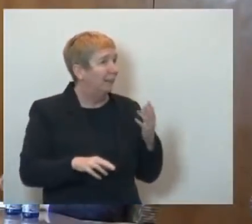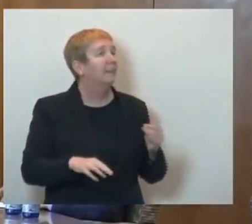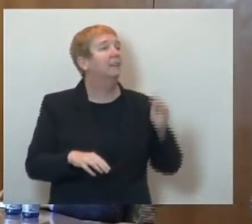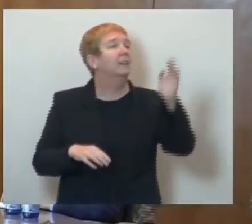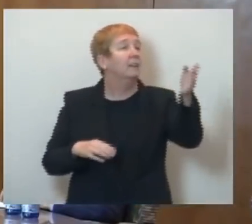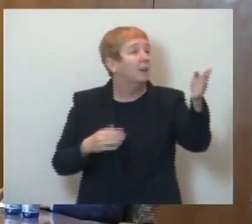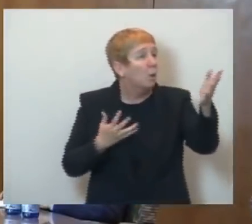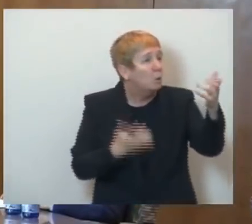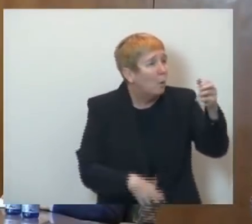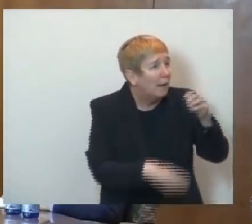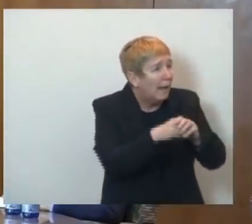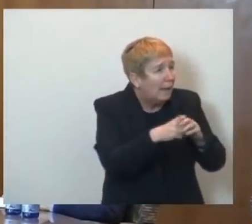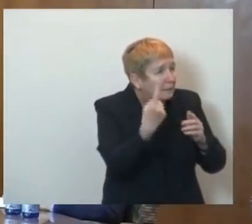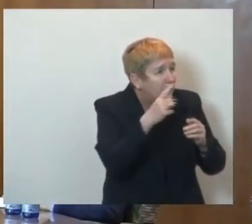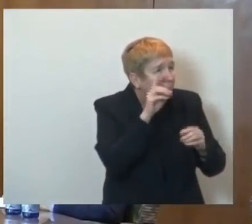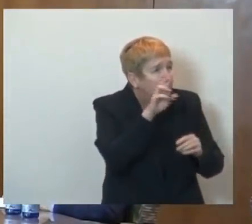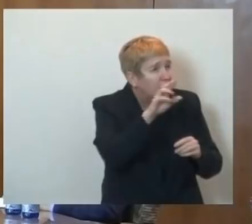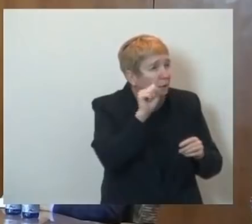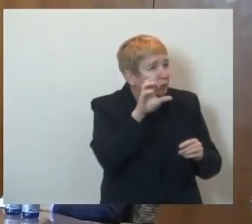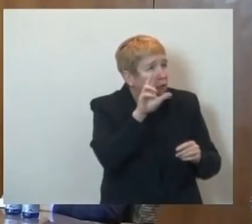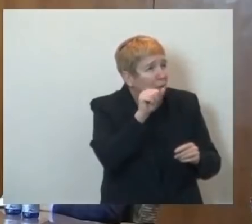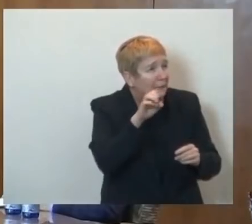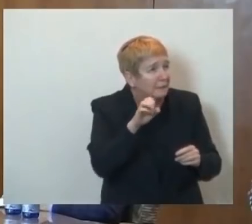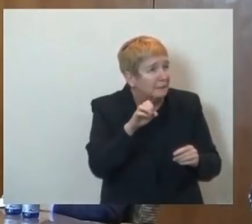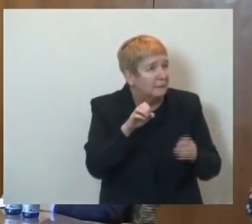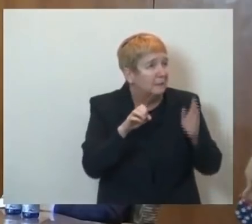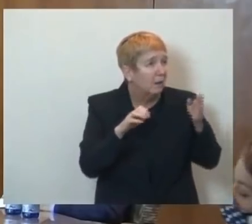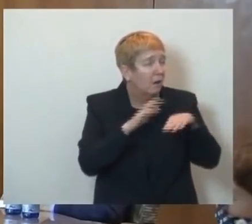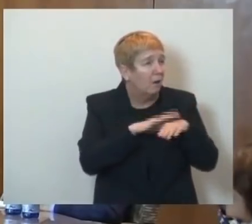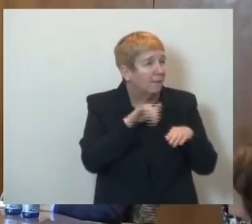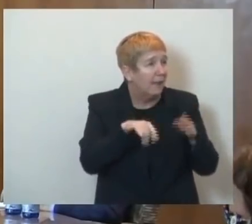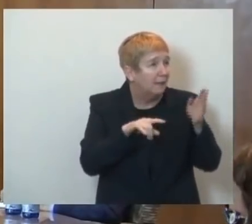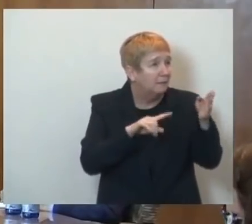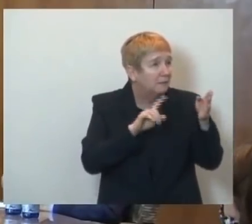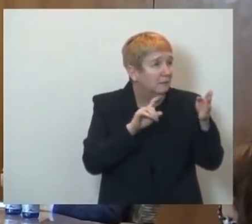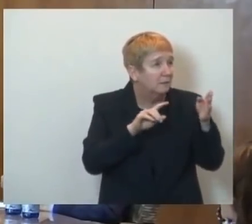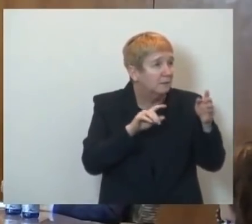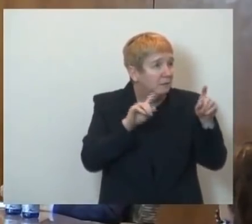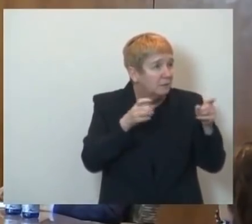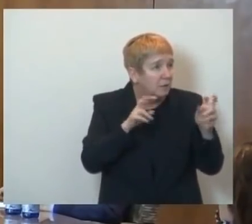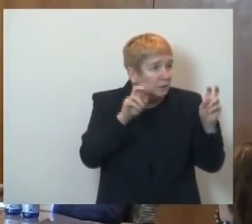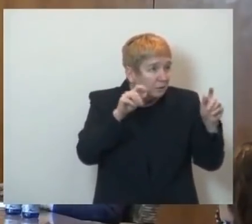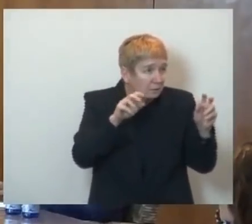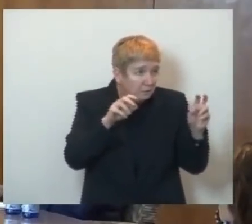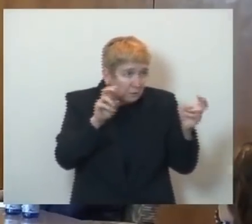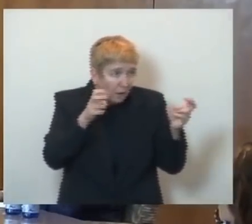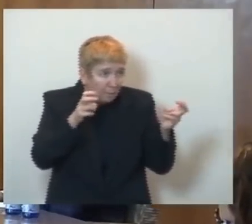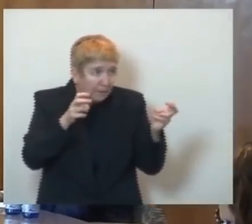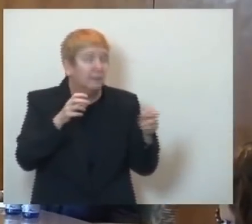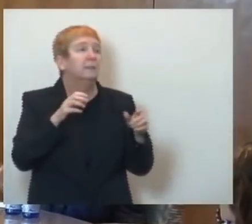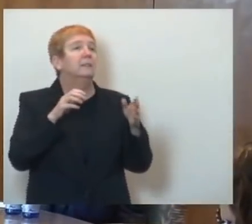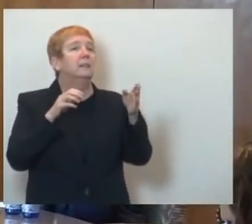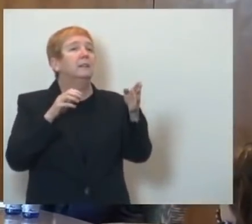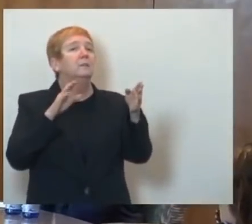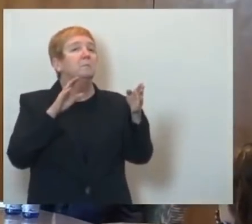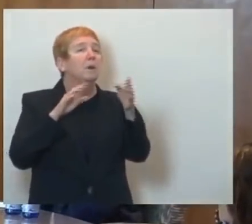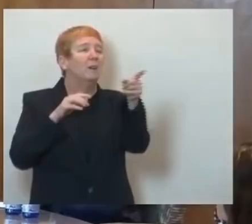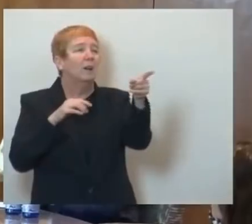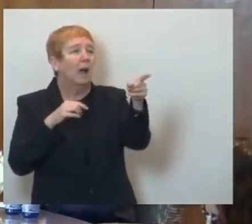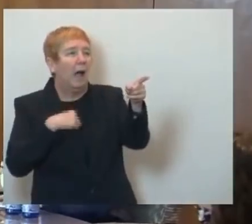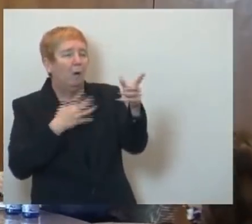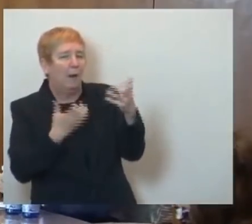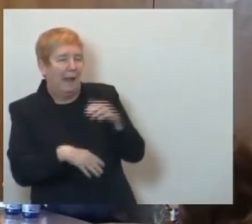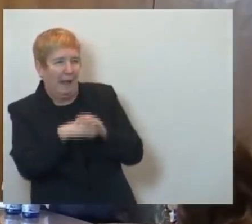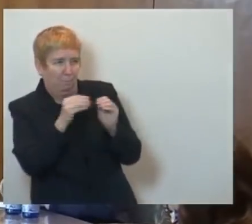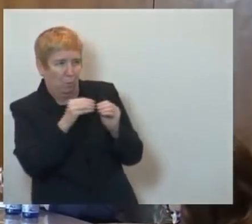but not this one. All right, but that was our last question. That was our last question. I am going to kick it to Dr. Grace, who had an important announcement.